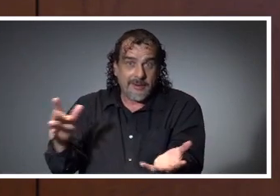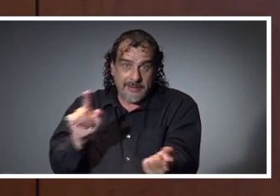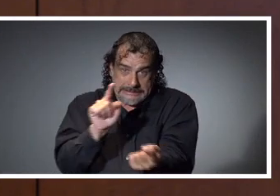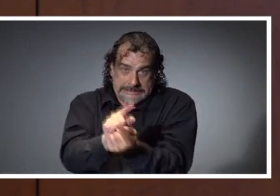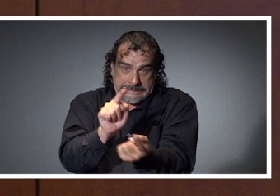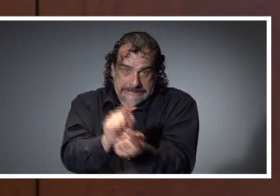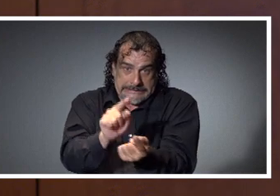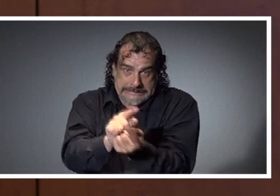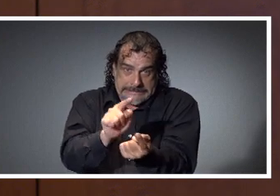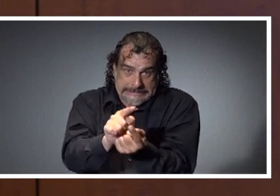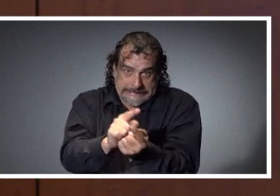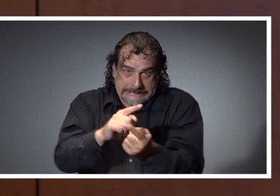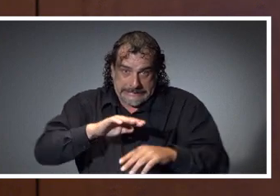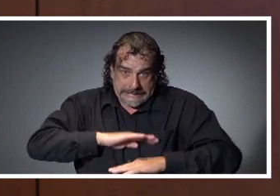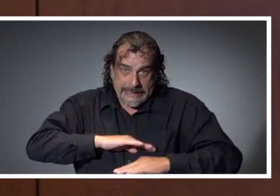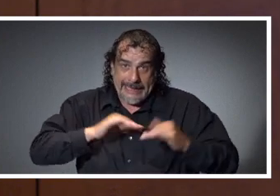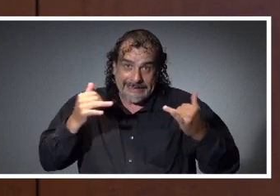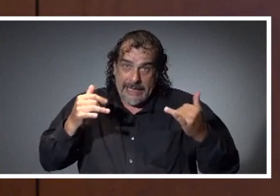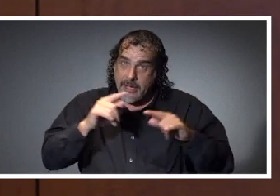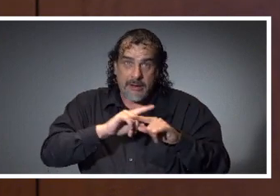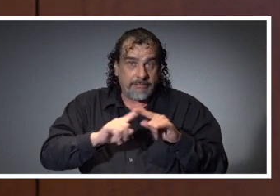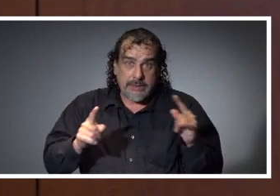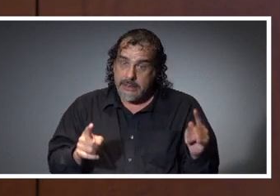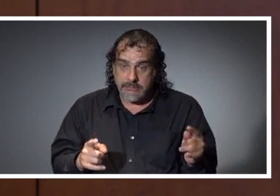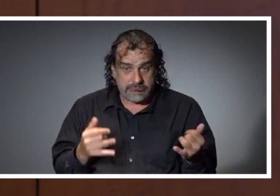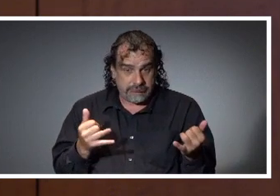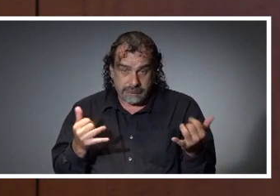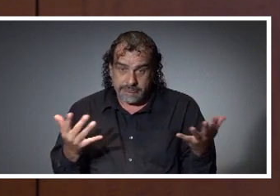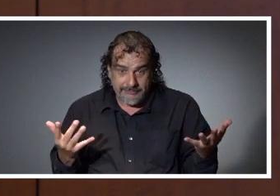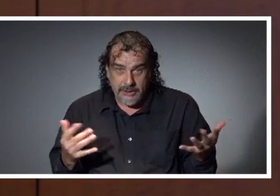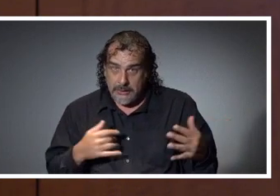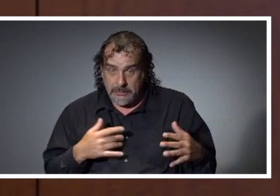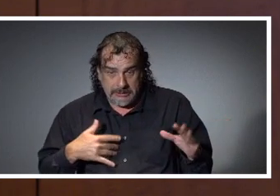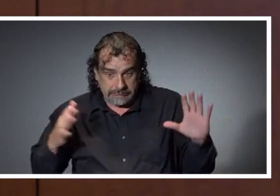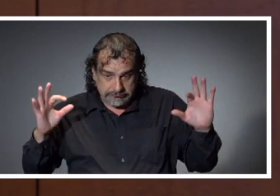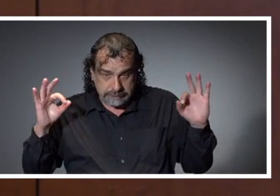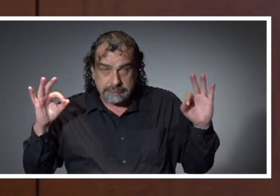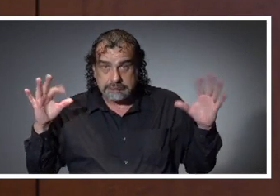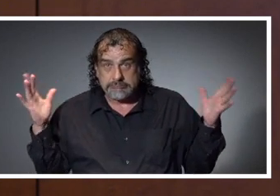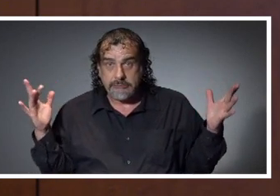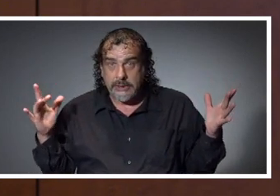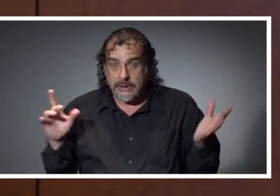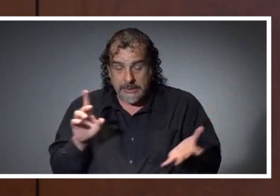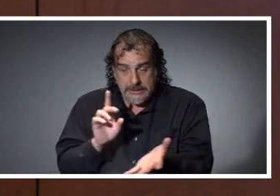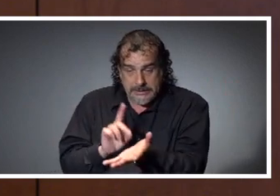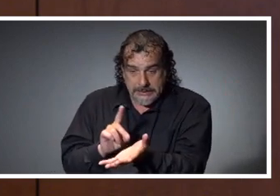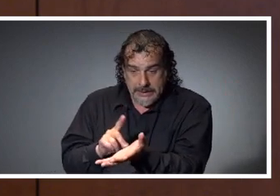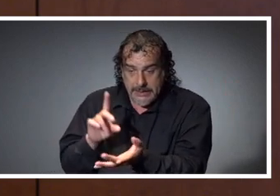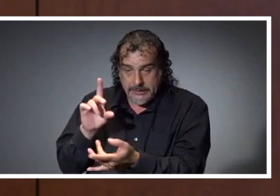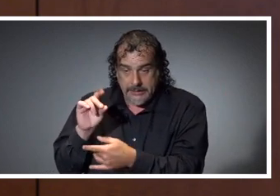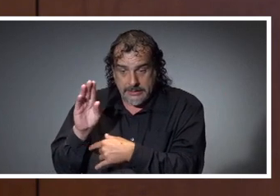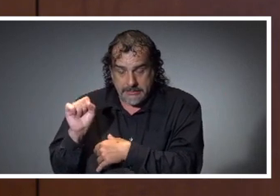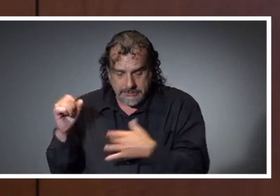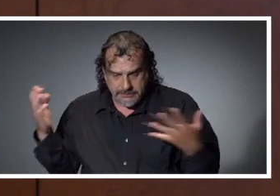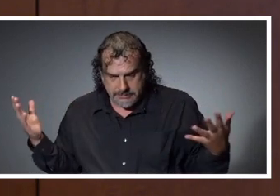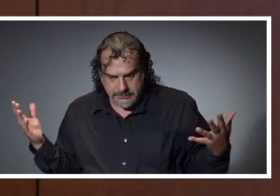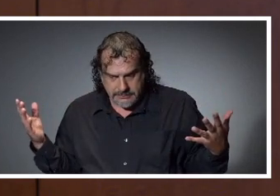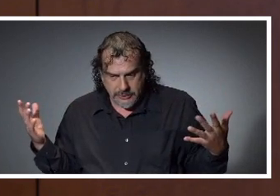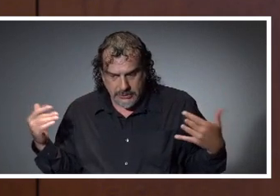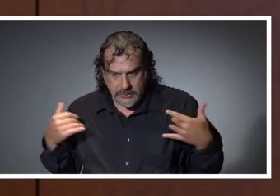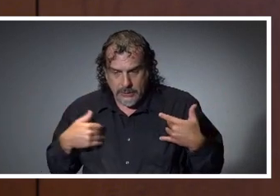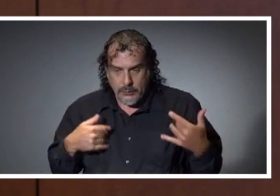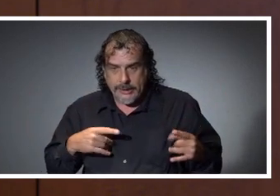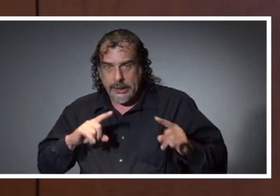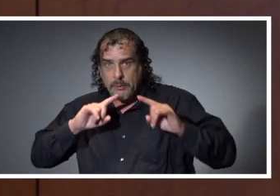of right now, Governor, you're in good hands. We've got you covered. Dr. Dobbs, we can react to